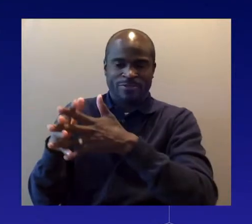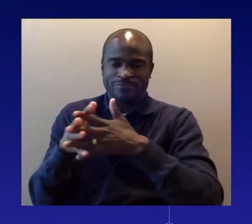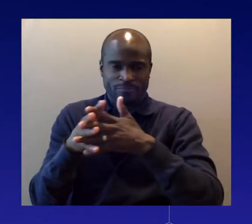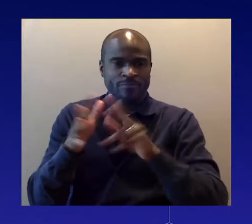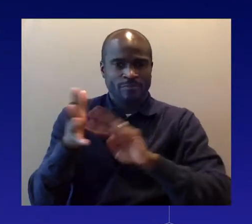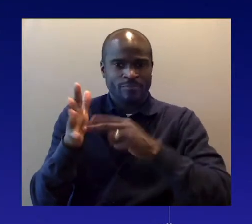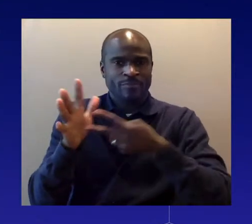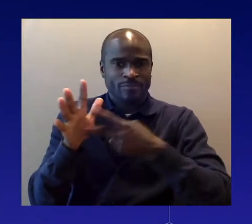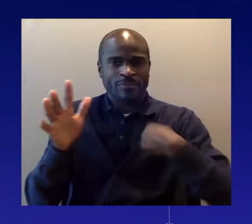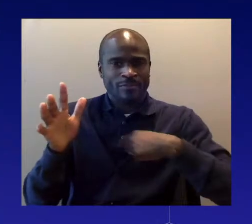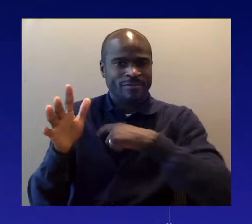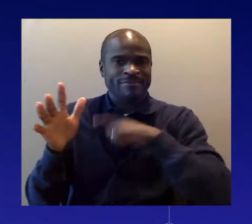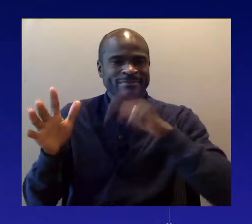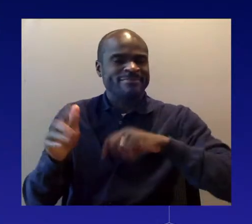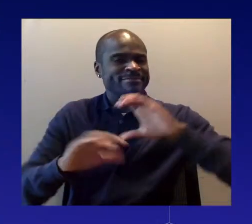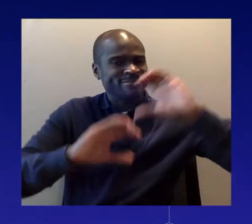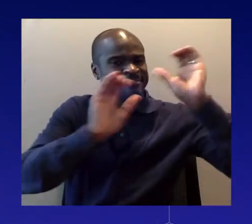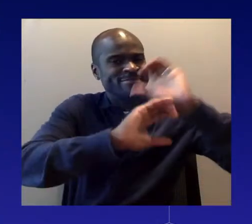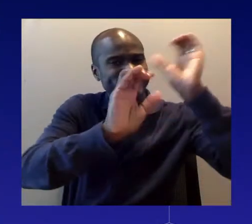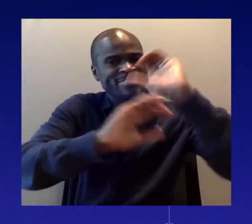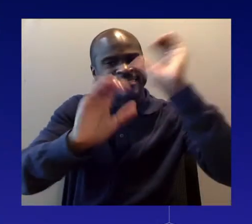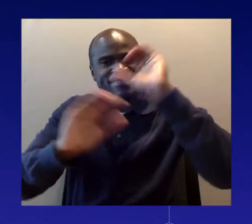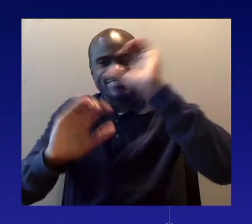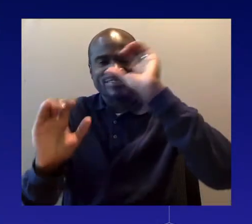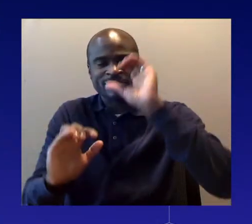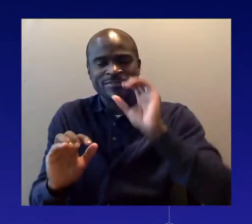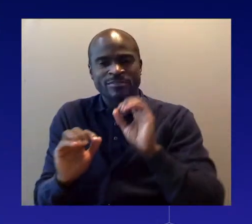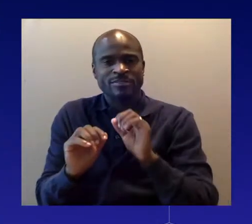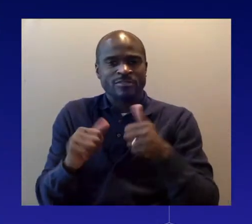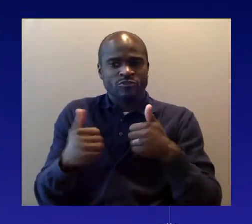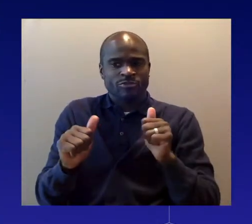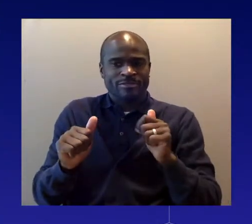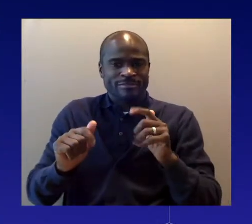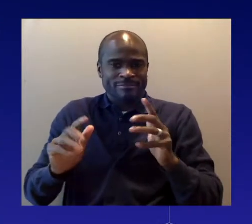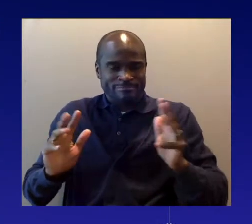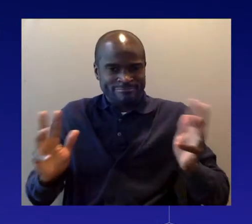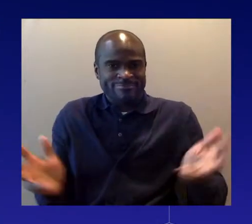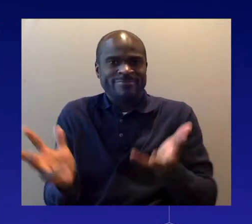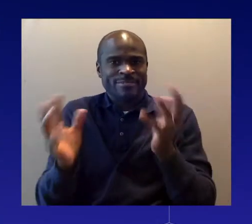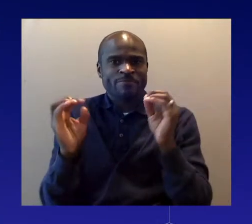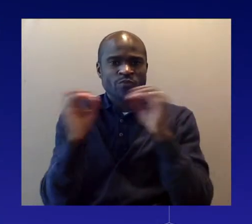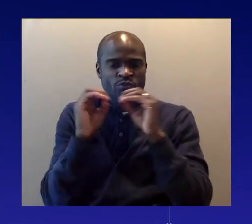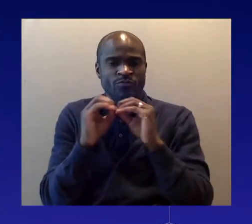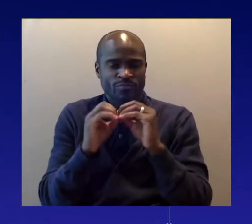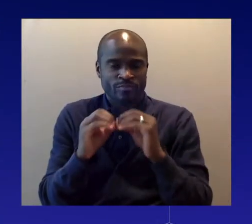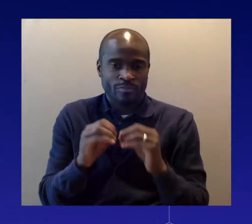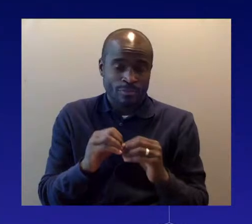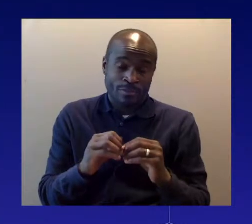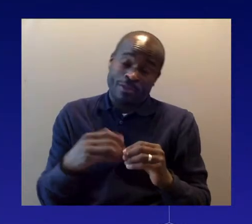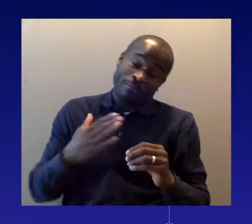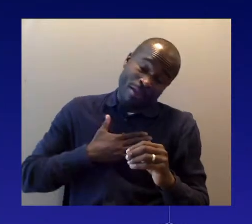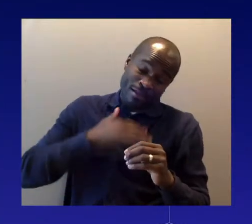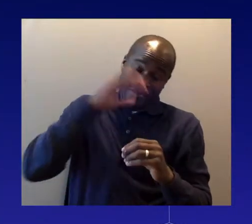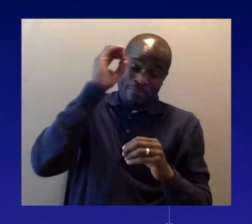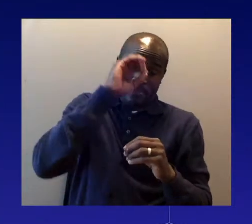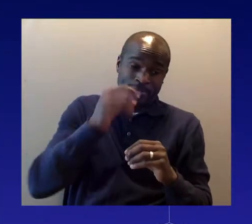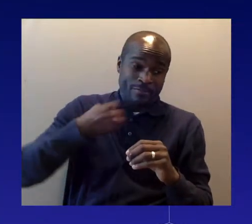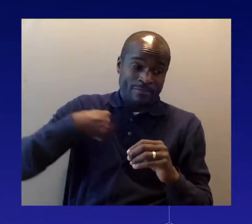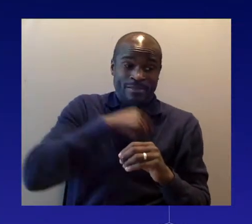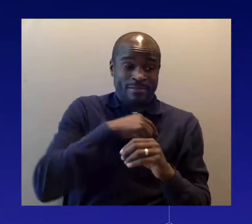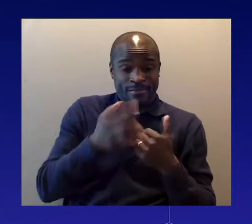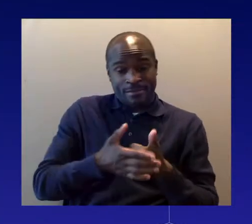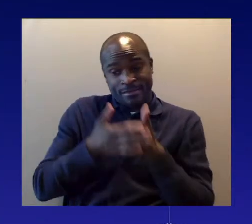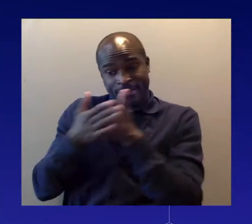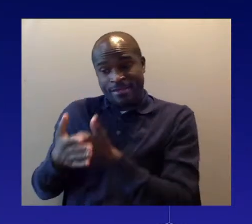to promote the advancement of, in my view, in our institute, of the researchers who make it, or those